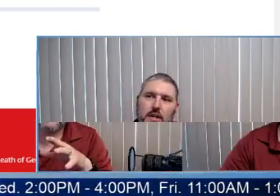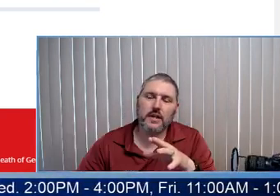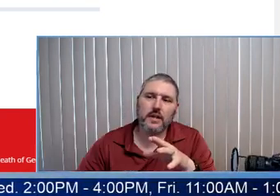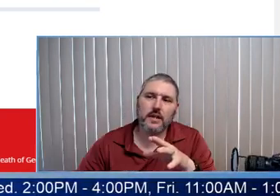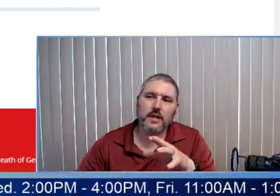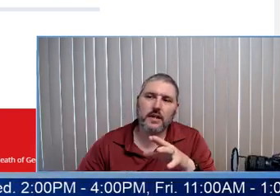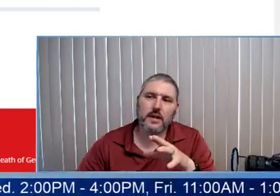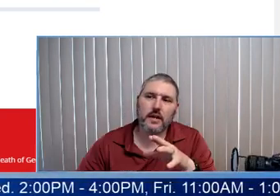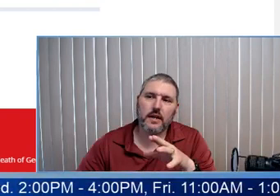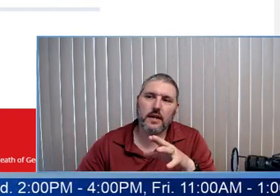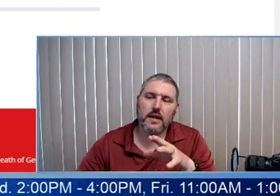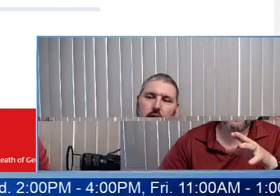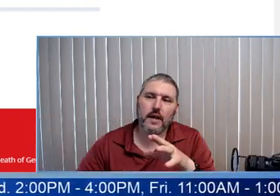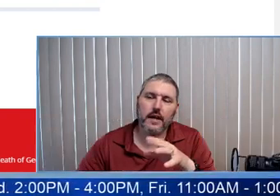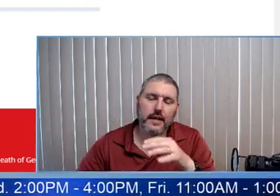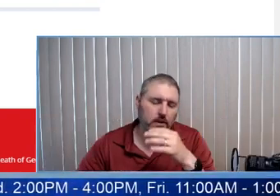Dakota,